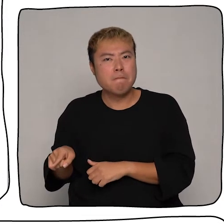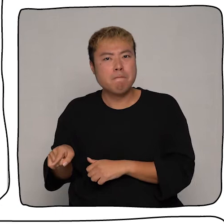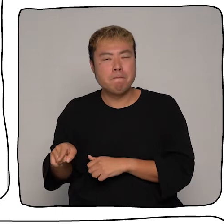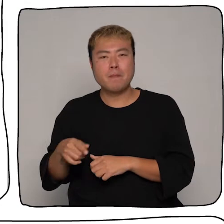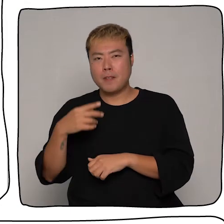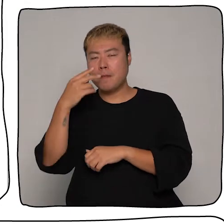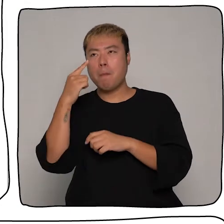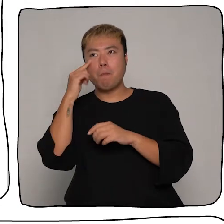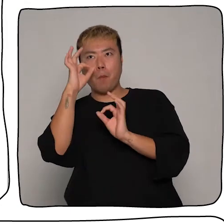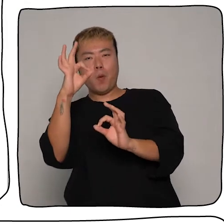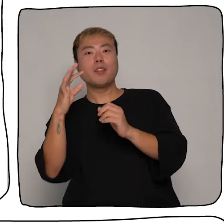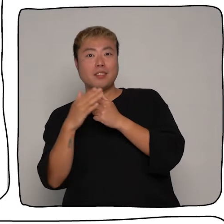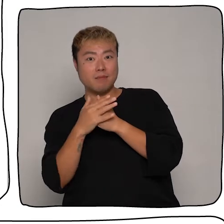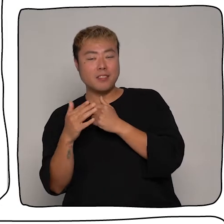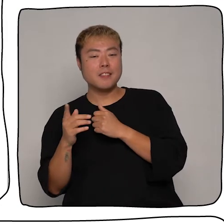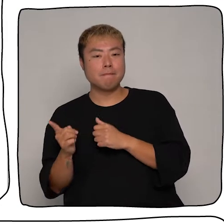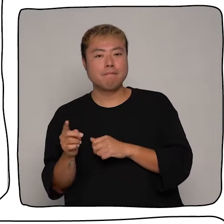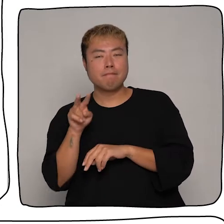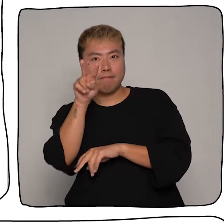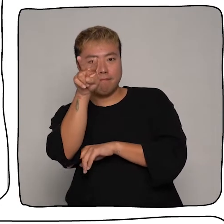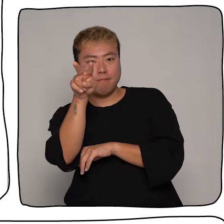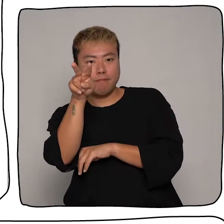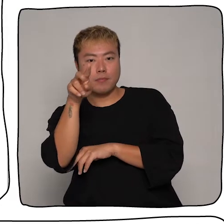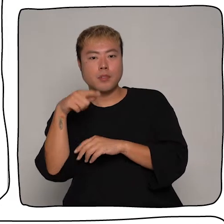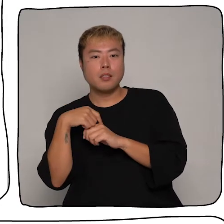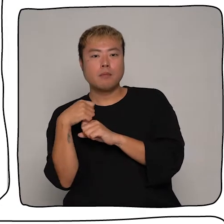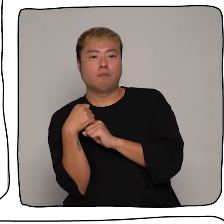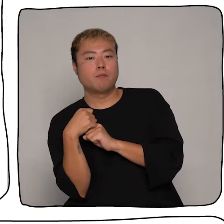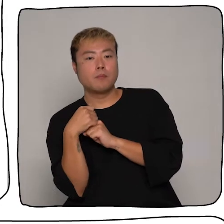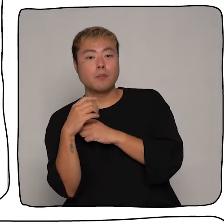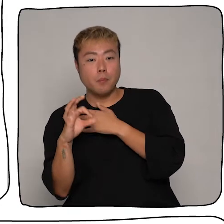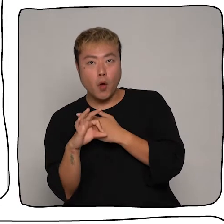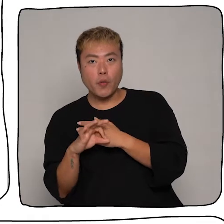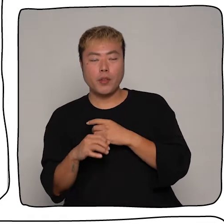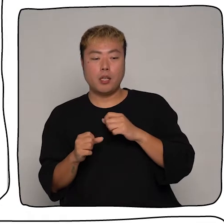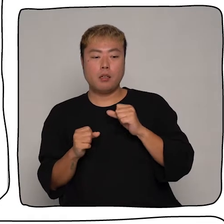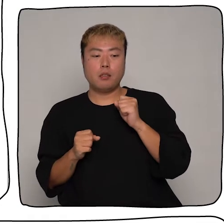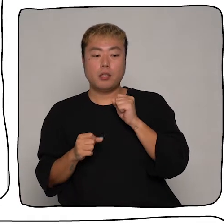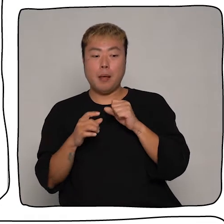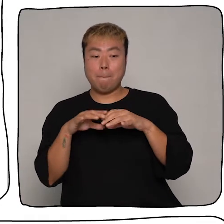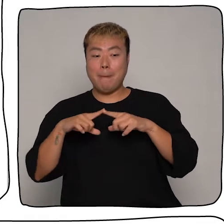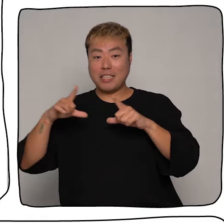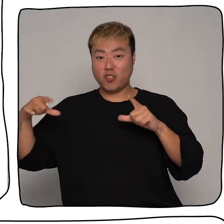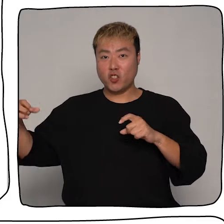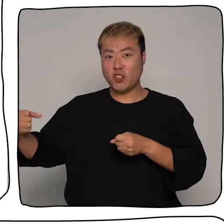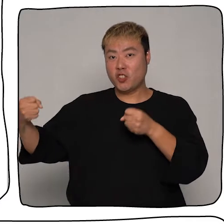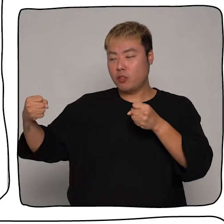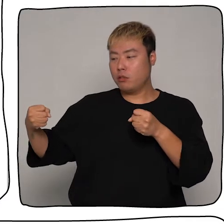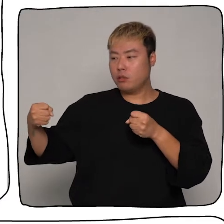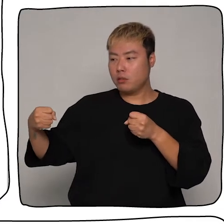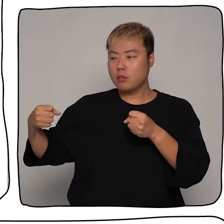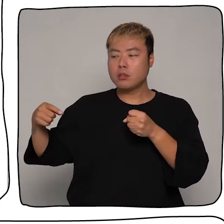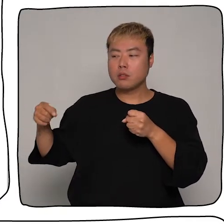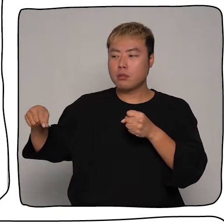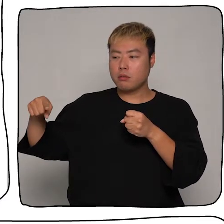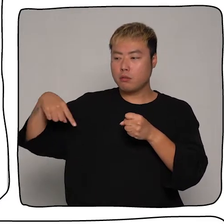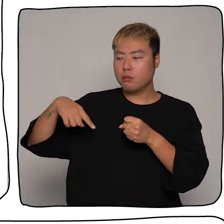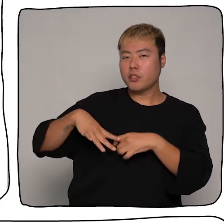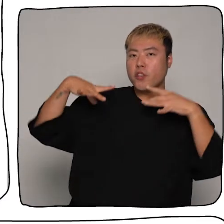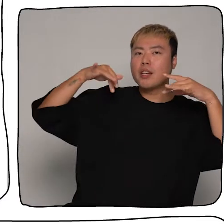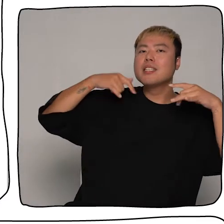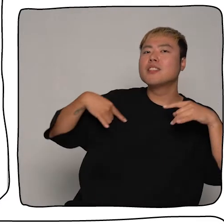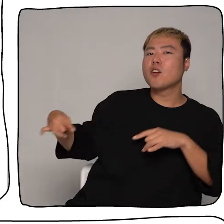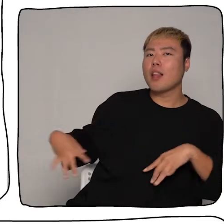him. This tension is transmitted to the brand runner through the rope, so the brand